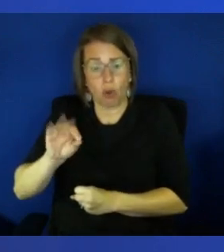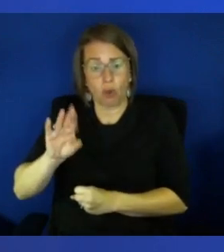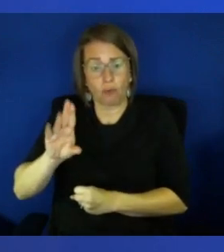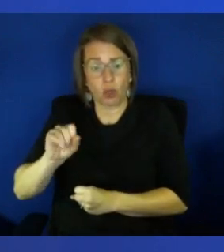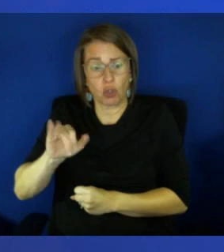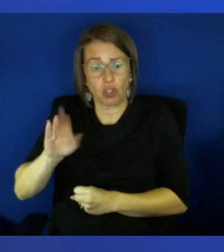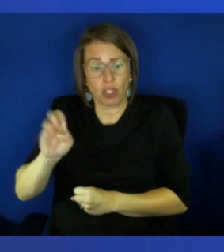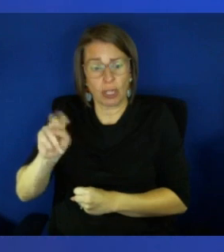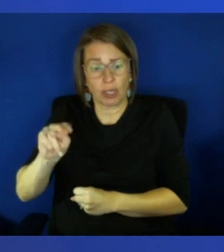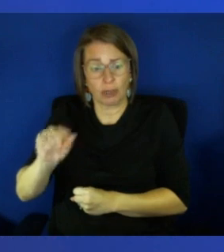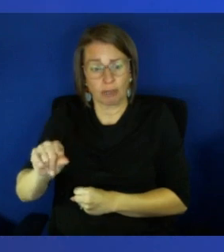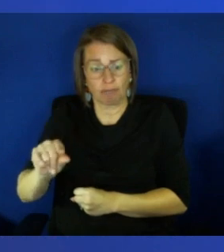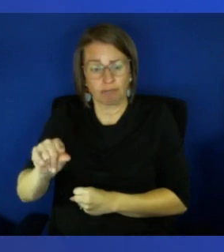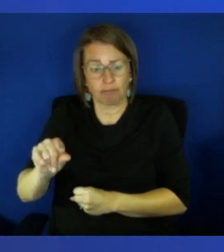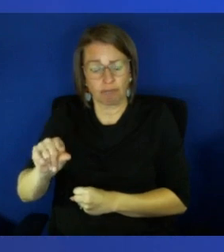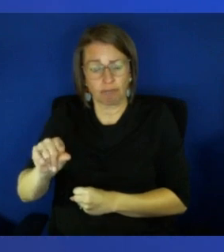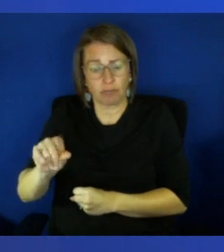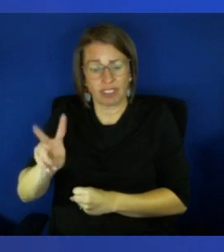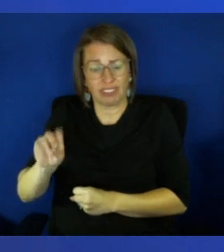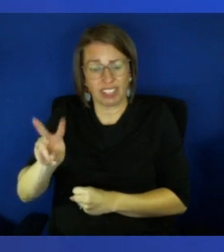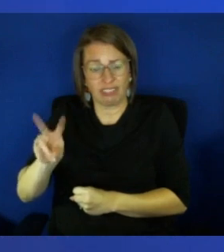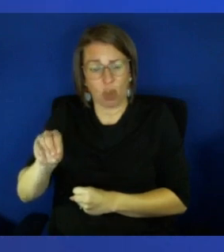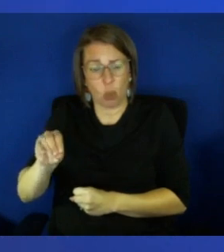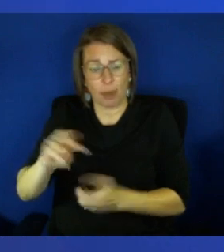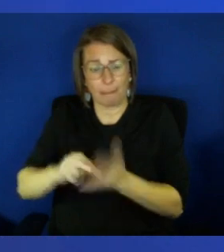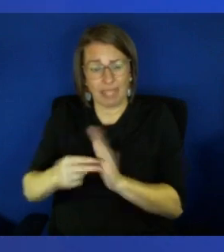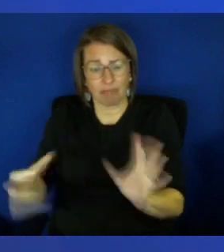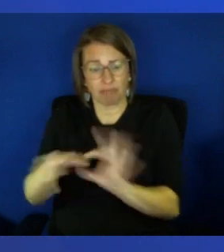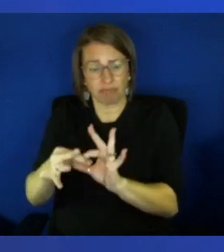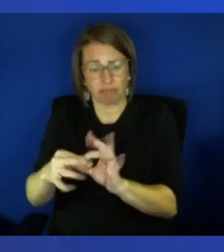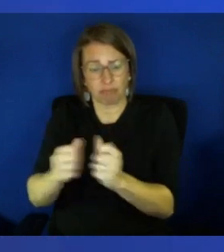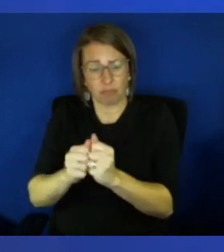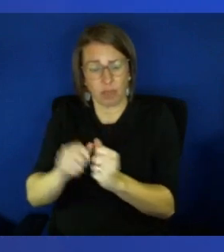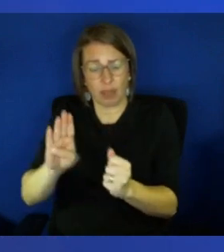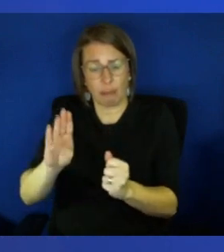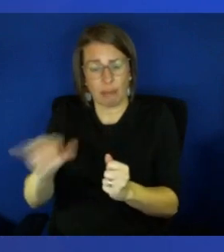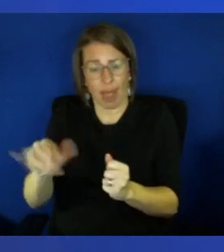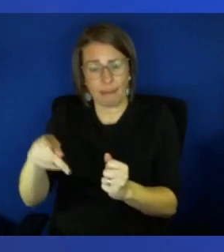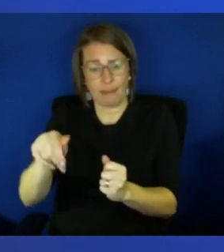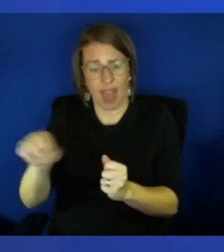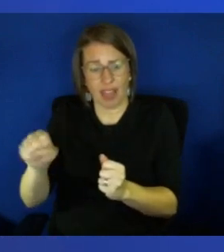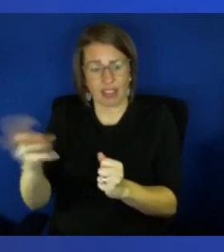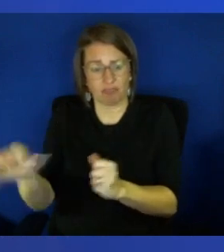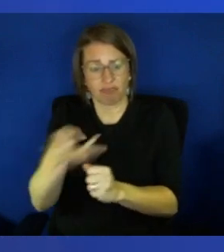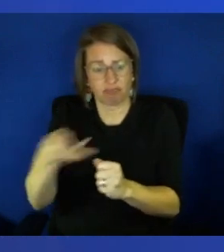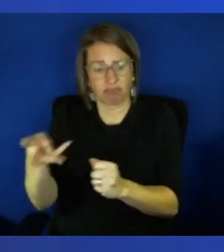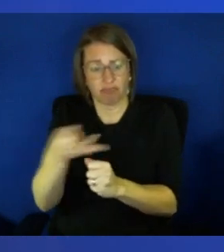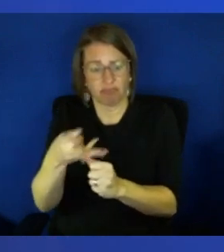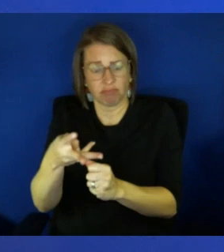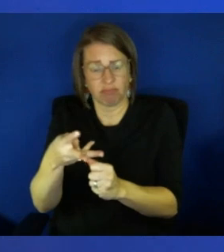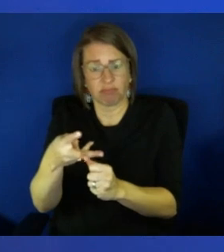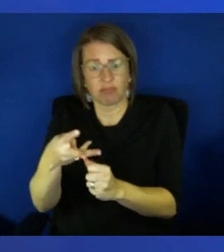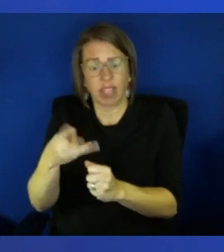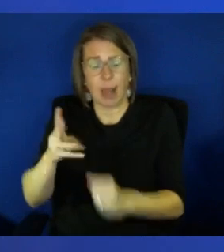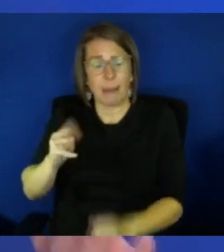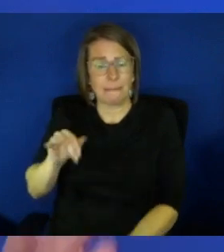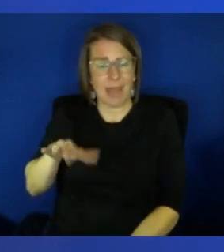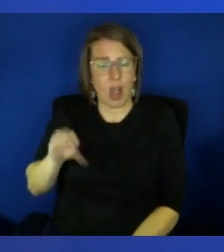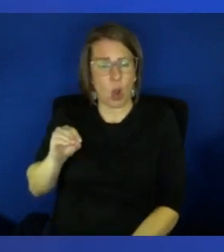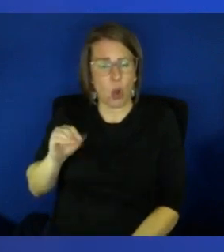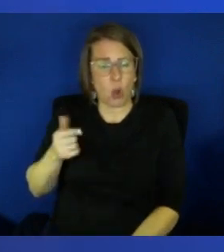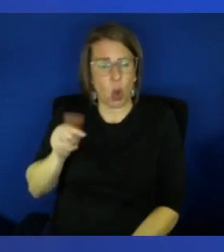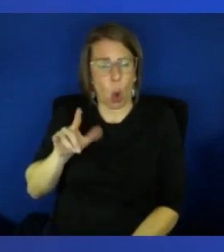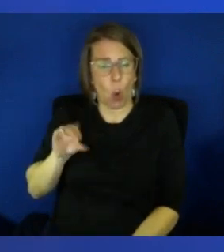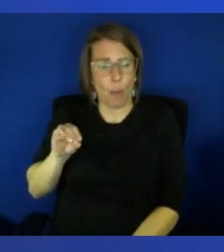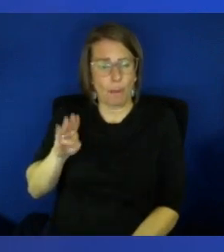kind of connecting them up to its own bypass machine and using things that don't contain myoglobin, things that are shelf stable and